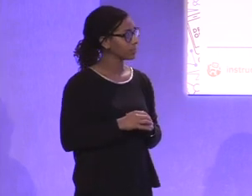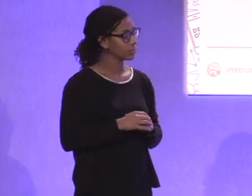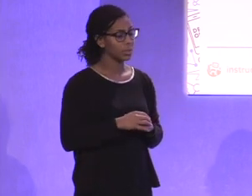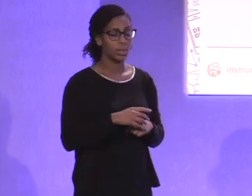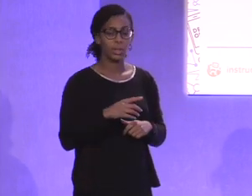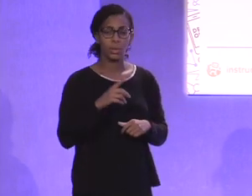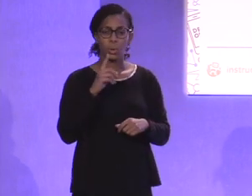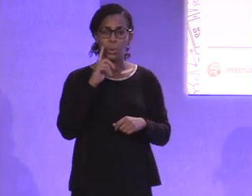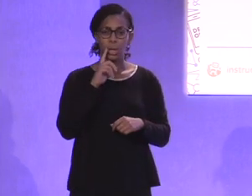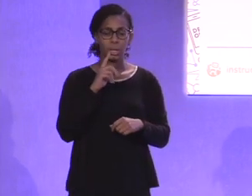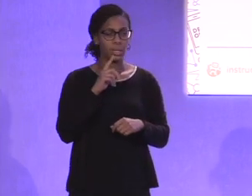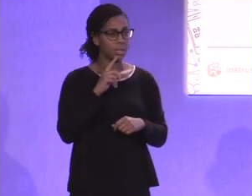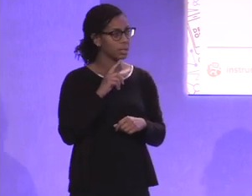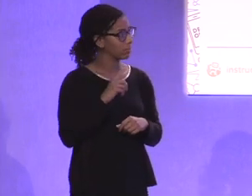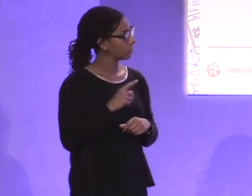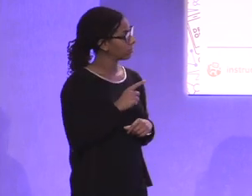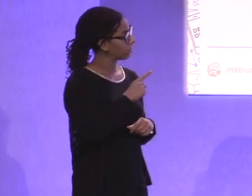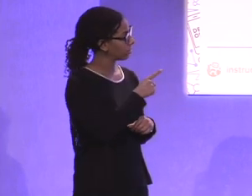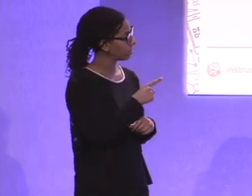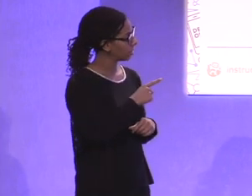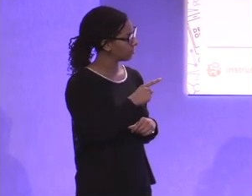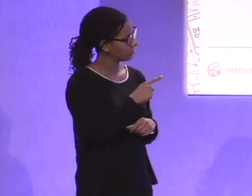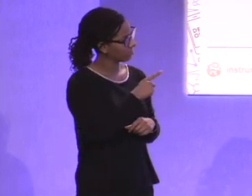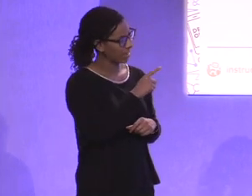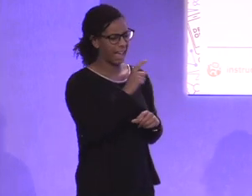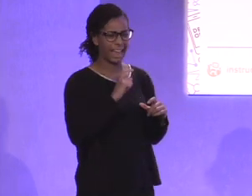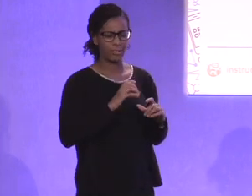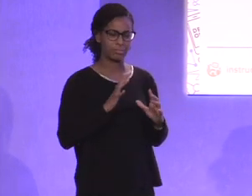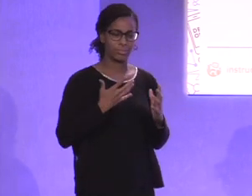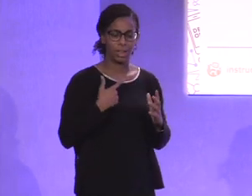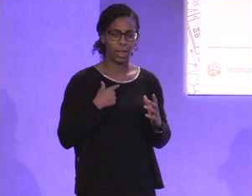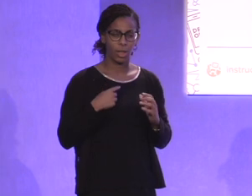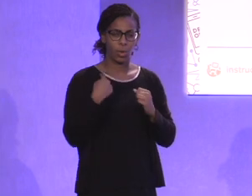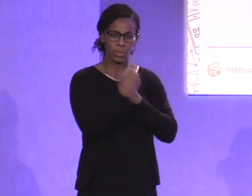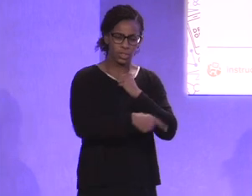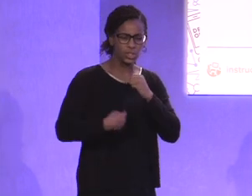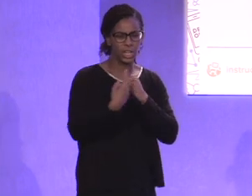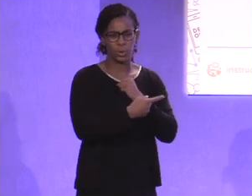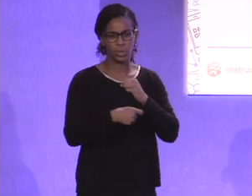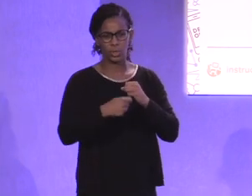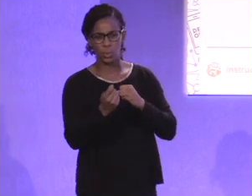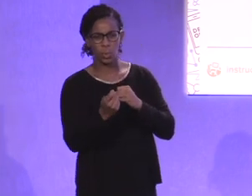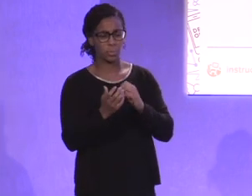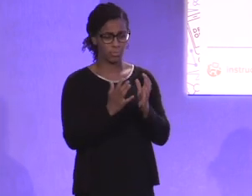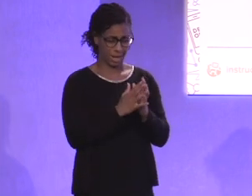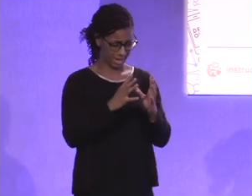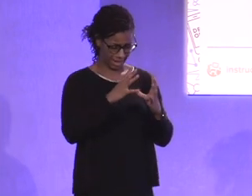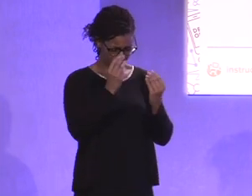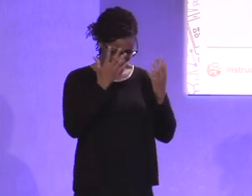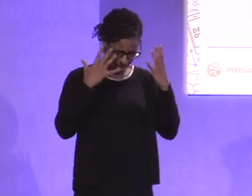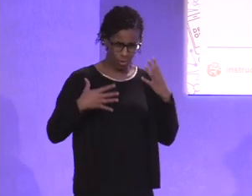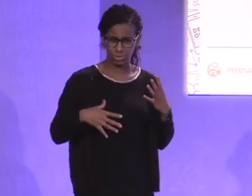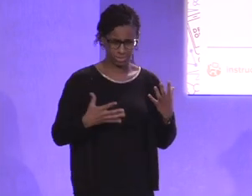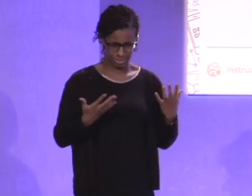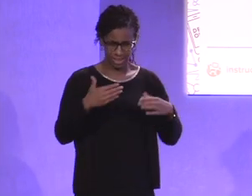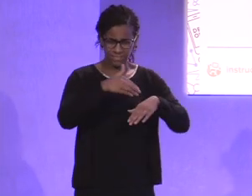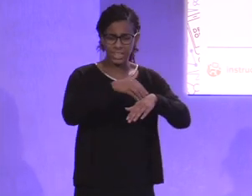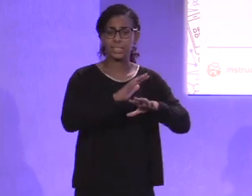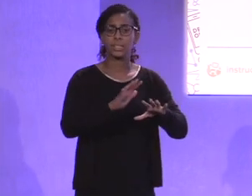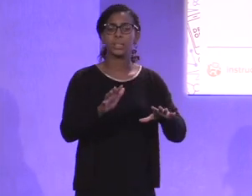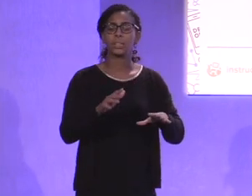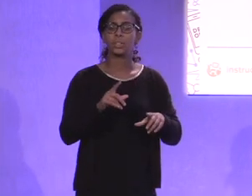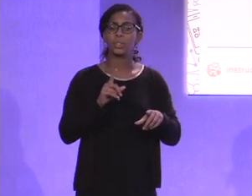Like, if I haven't figured out how to use the shield and the sword, all this other nonsense on me is just gonna get in the way. So use the thing that